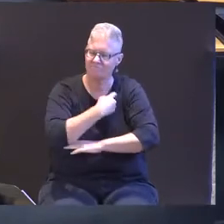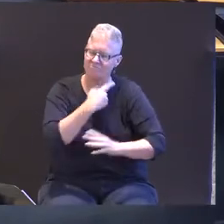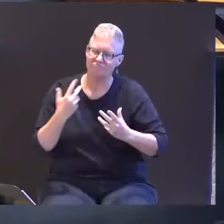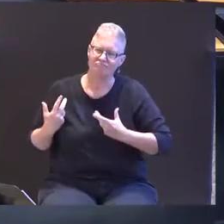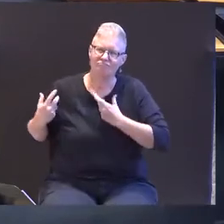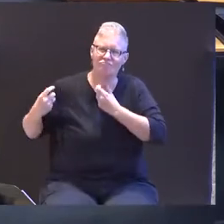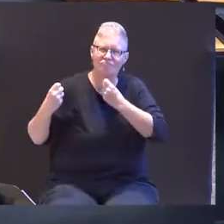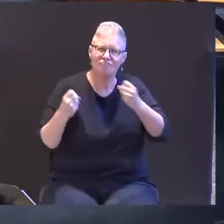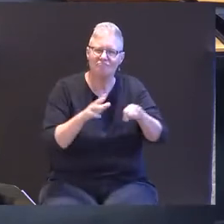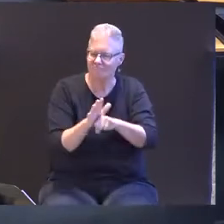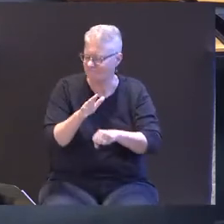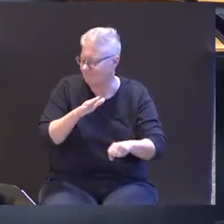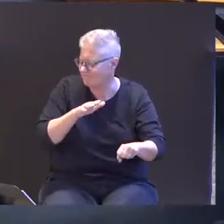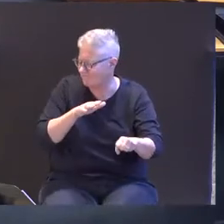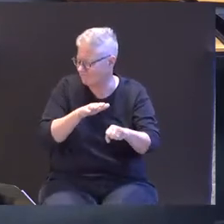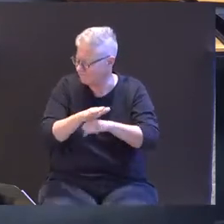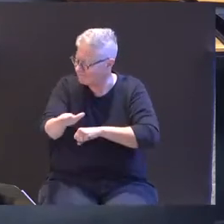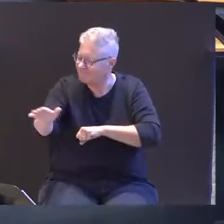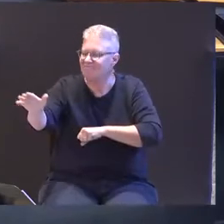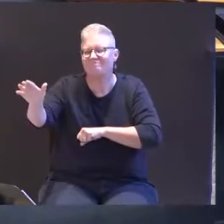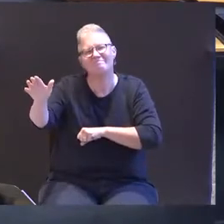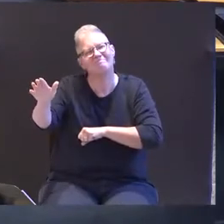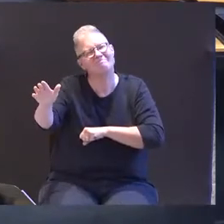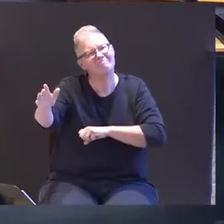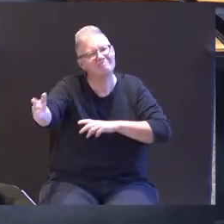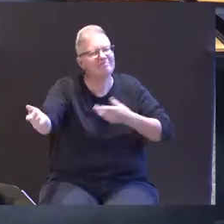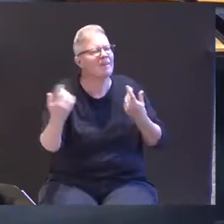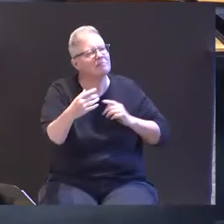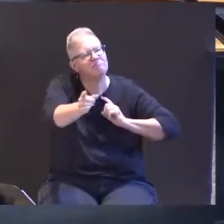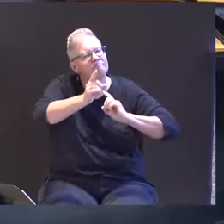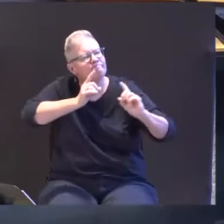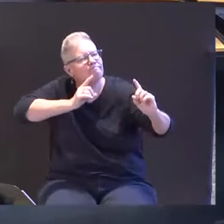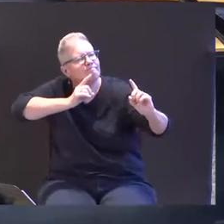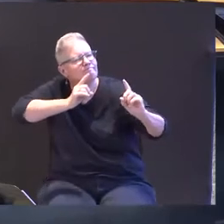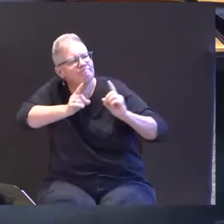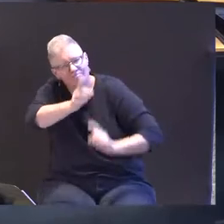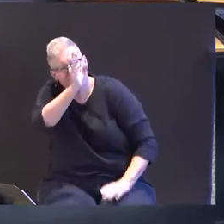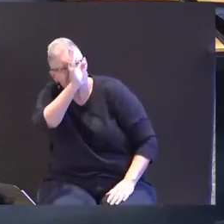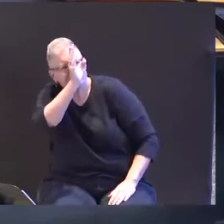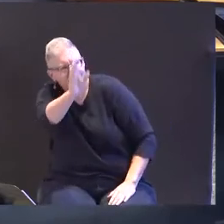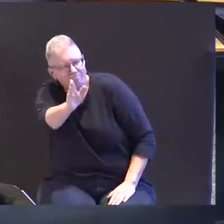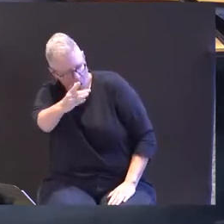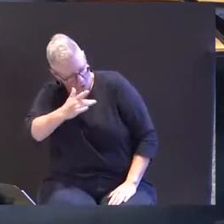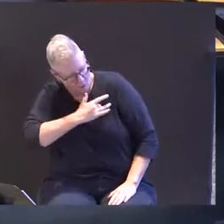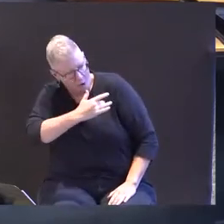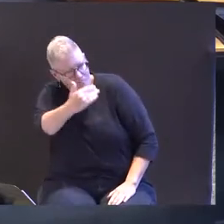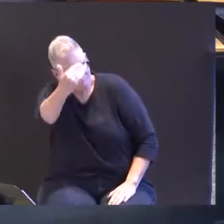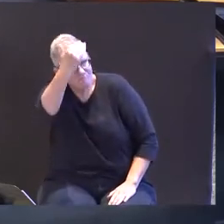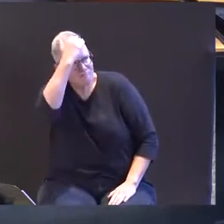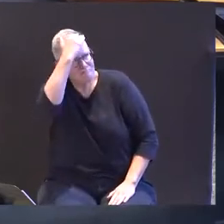enough to talk with conviction of the heart.